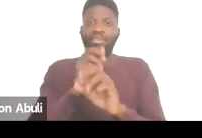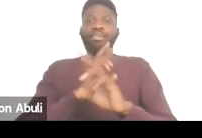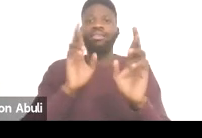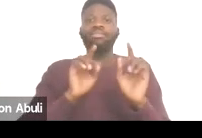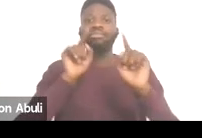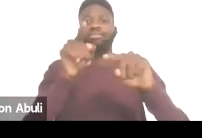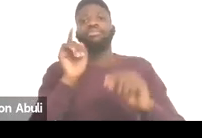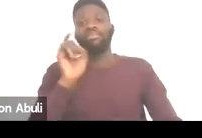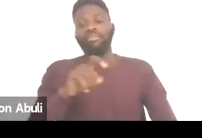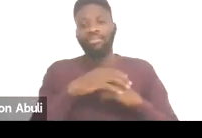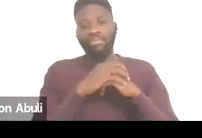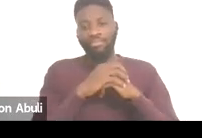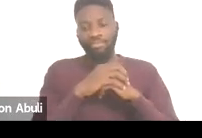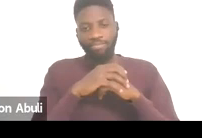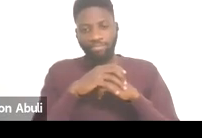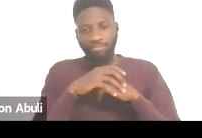Then,